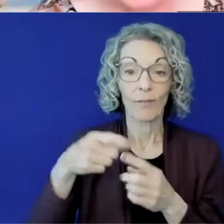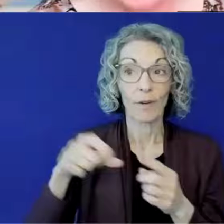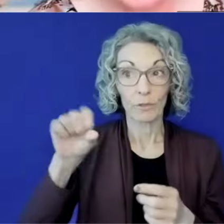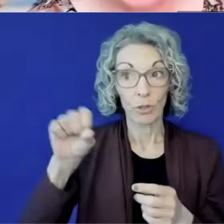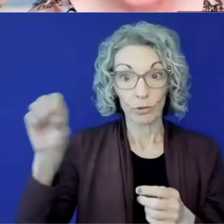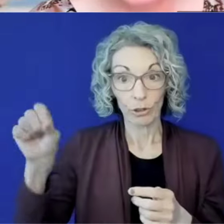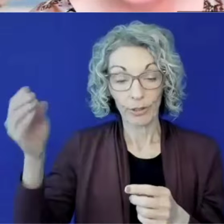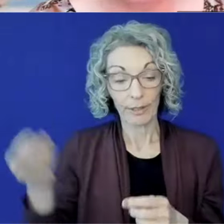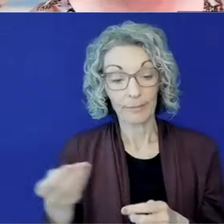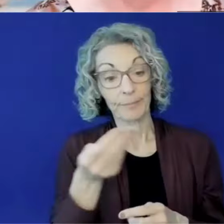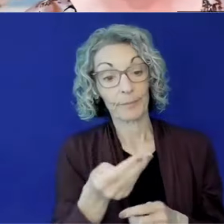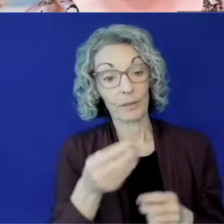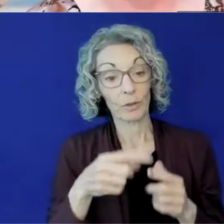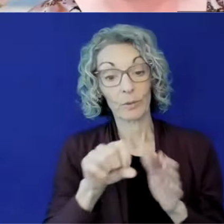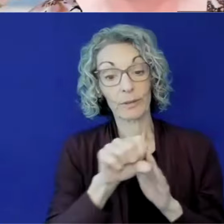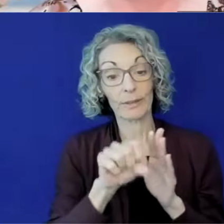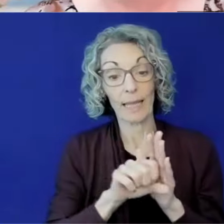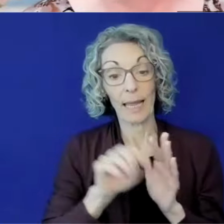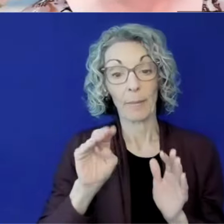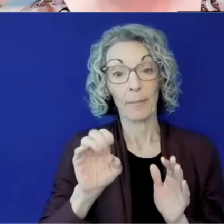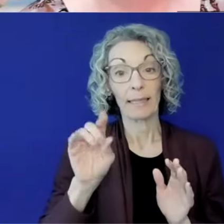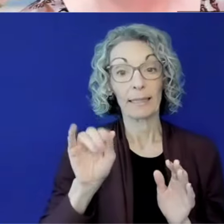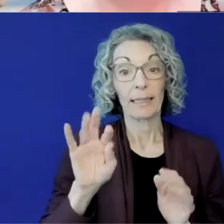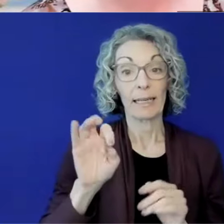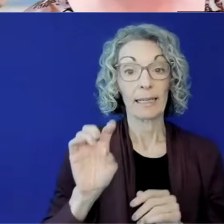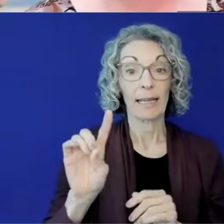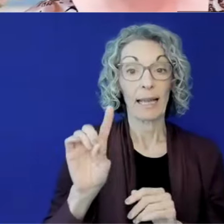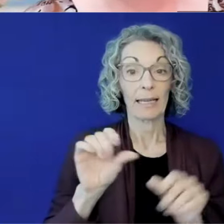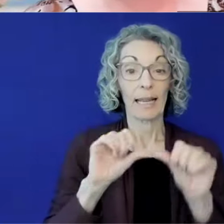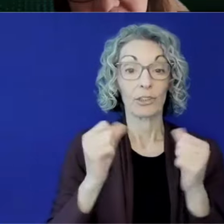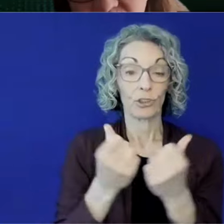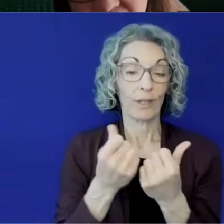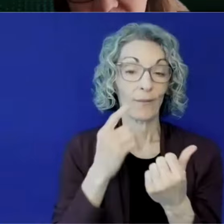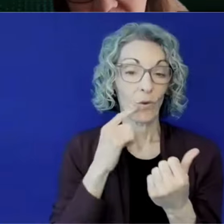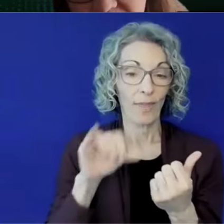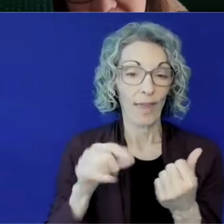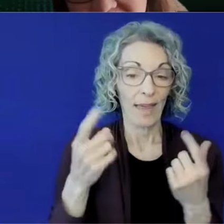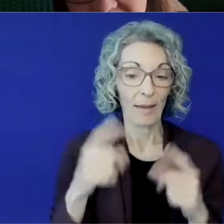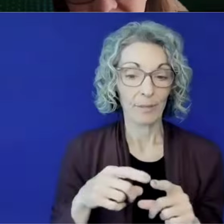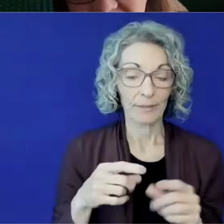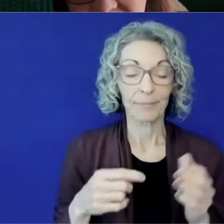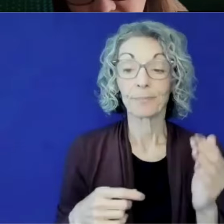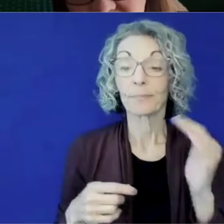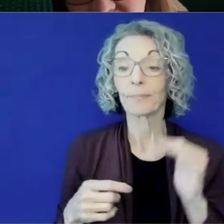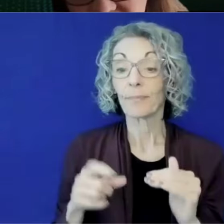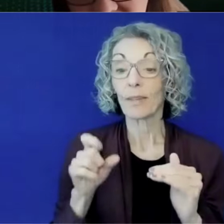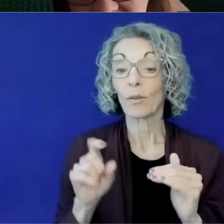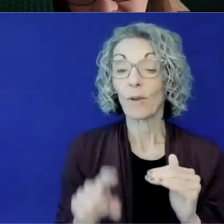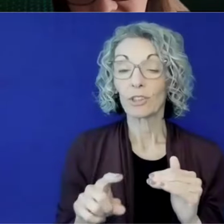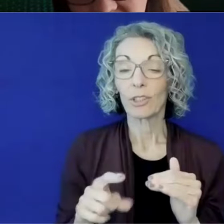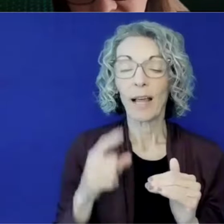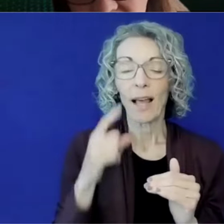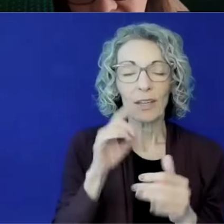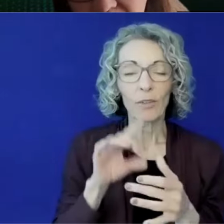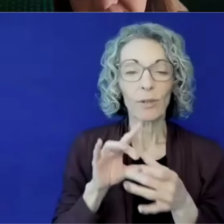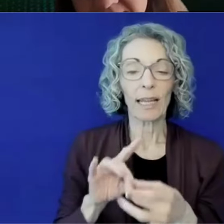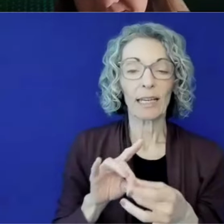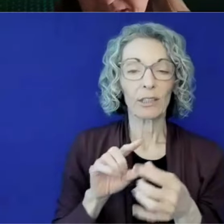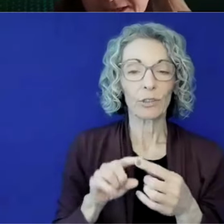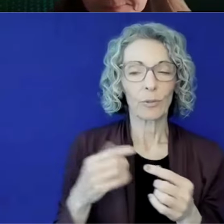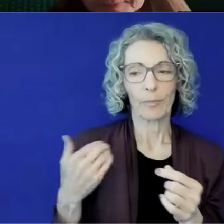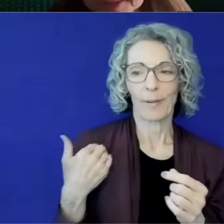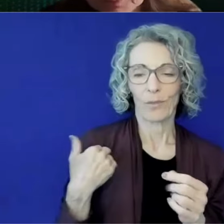state Medicaid agency for that to happen. I think this question was related to something you were actually talking about